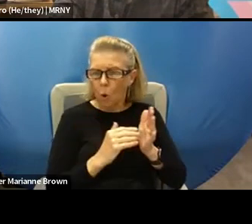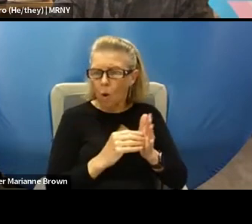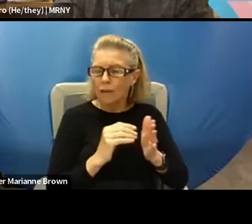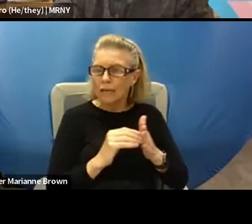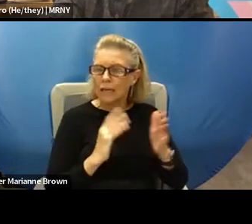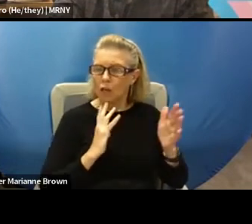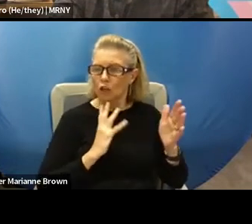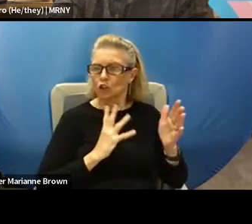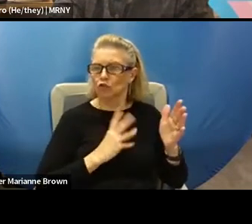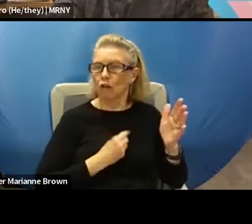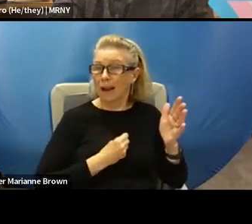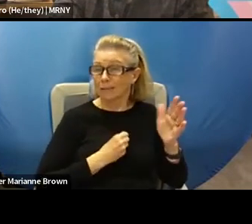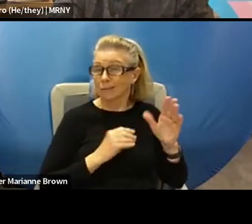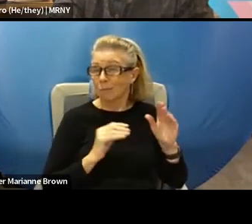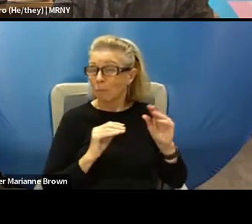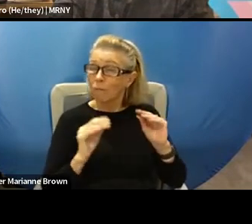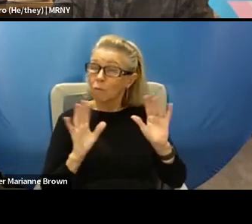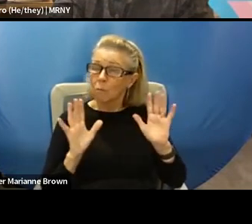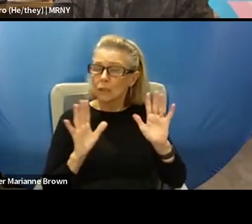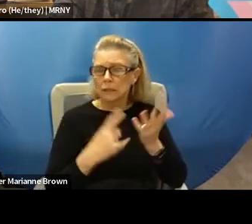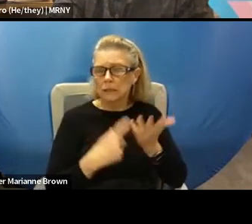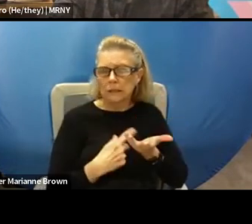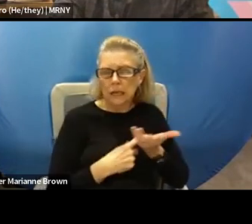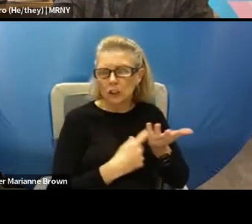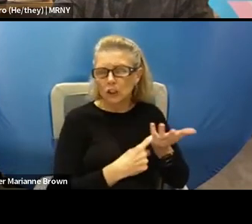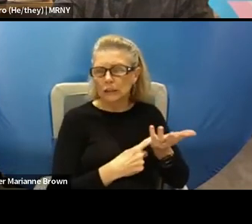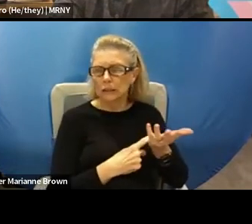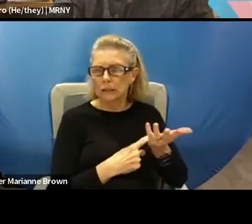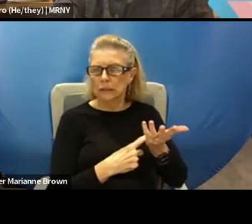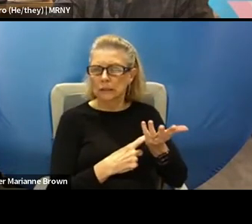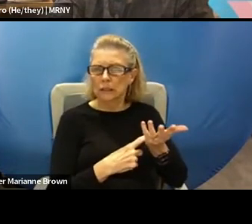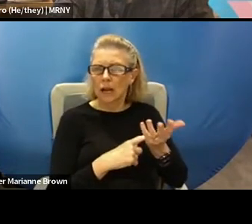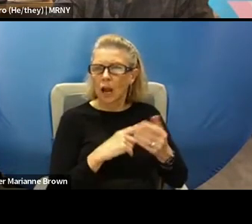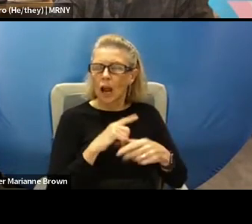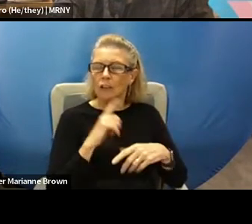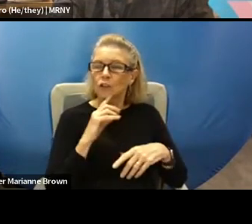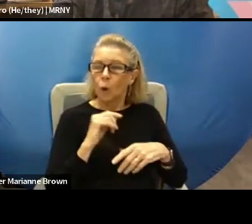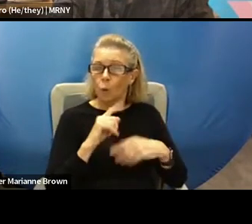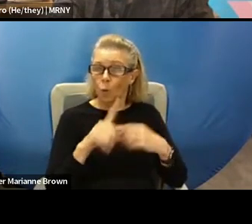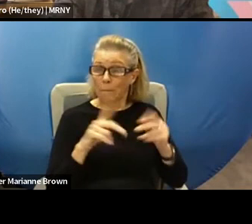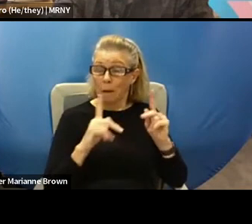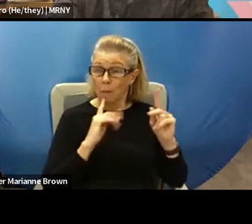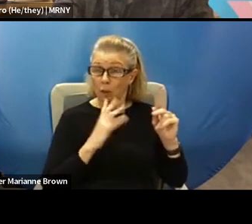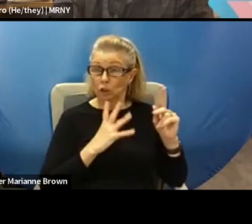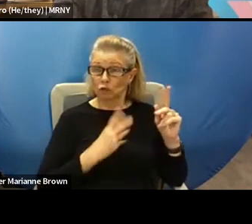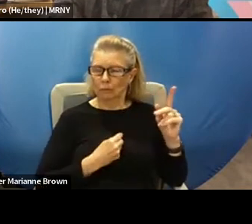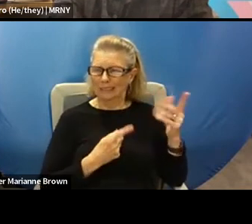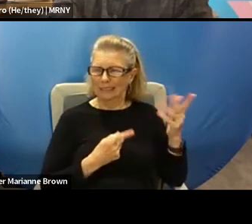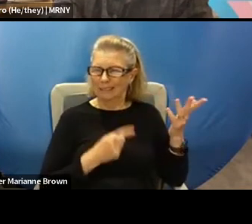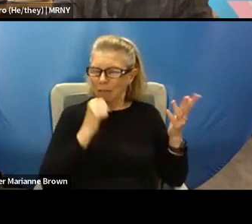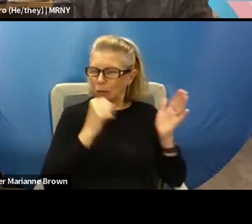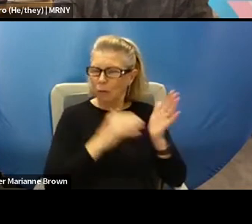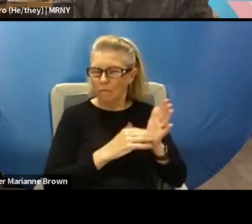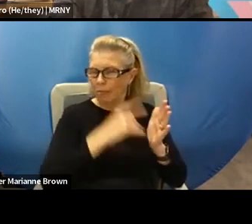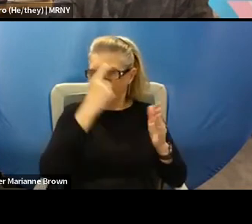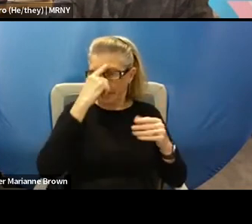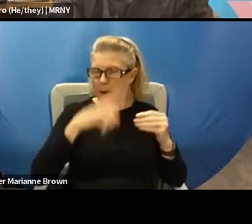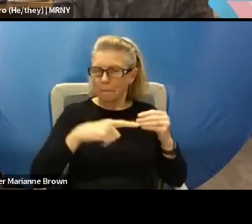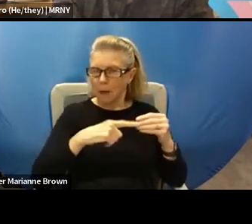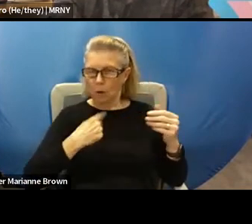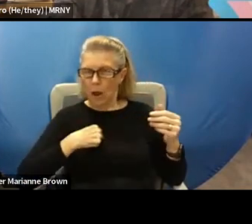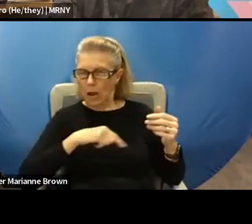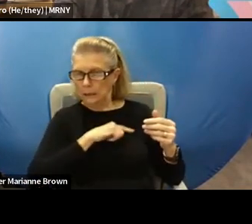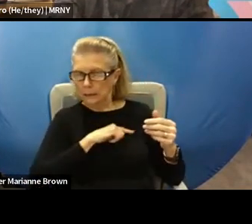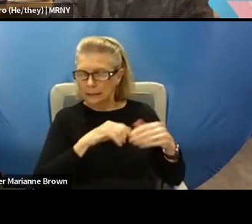trans movement discussion, rarely is it ever, when people say trans, do they ever think about us? In a lot of ways,